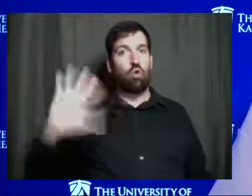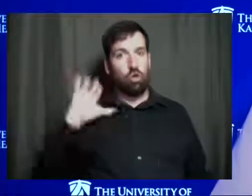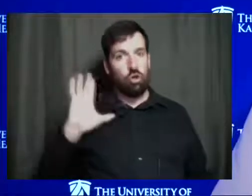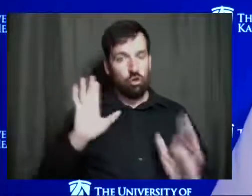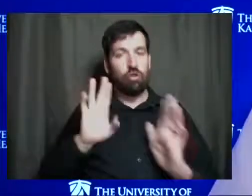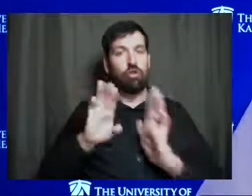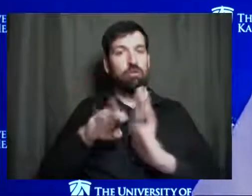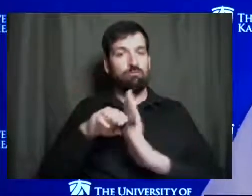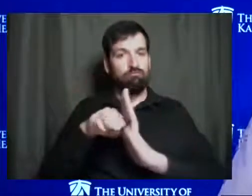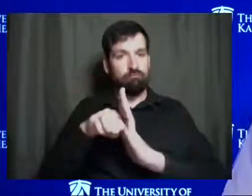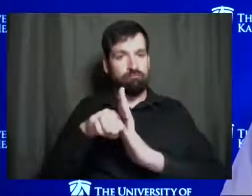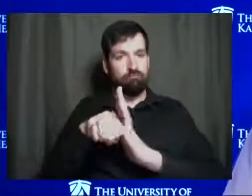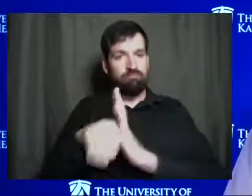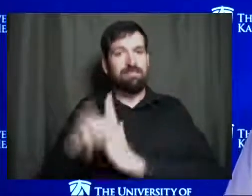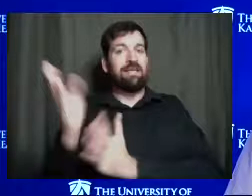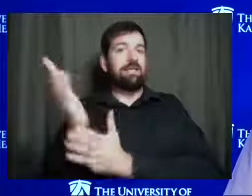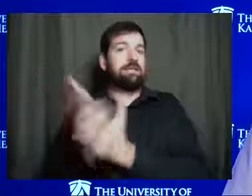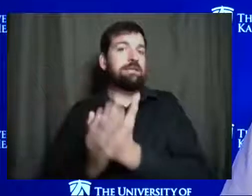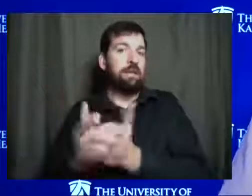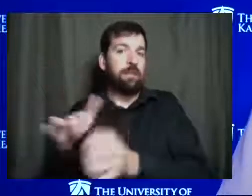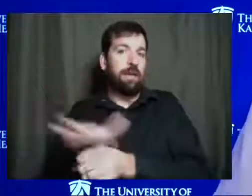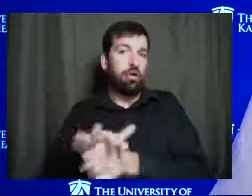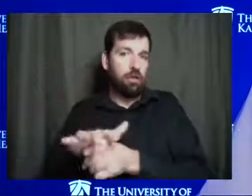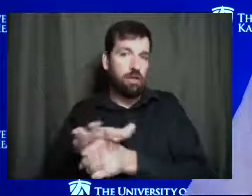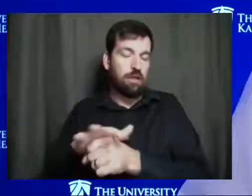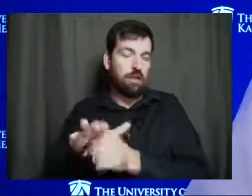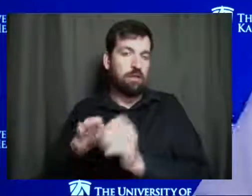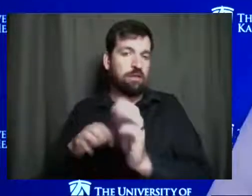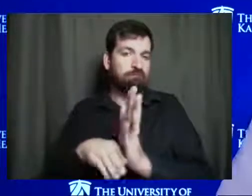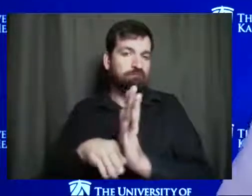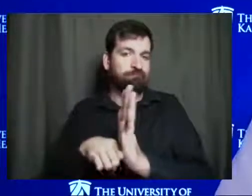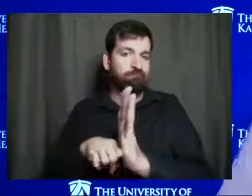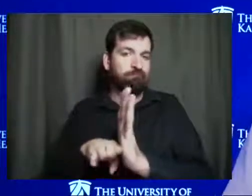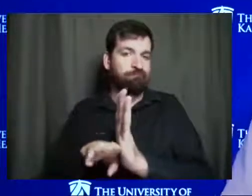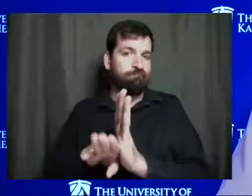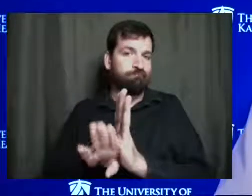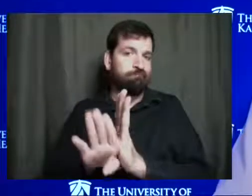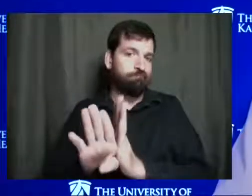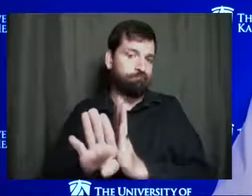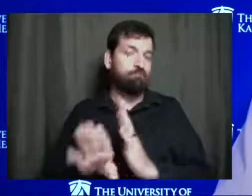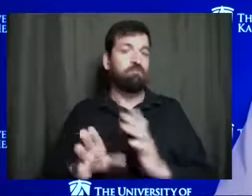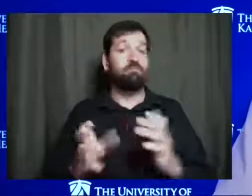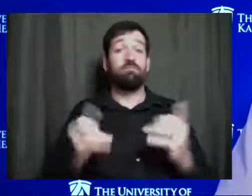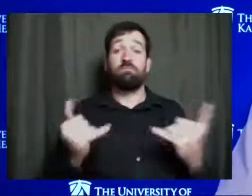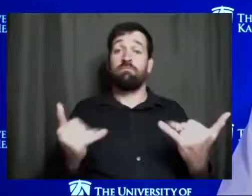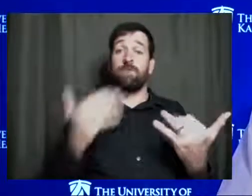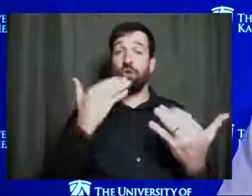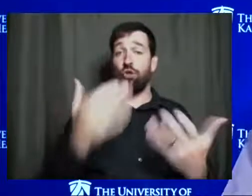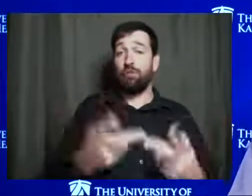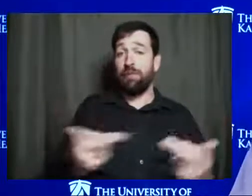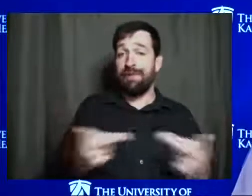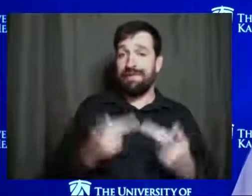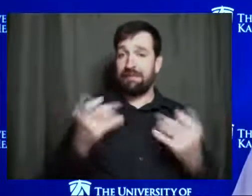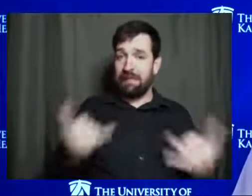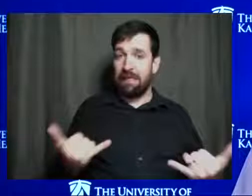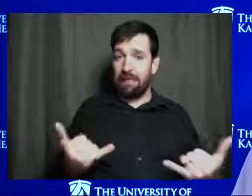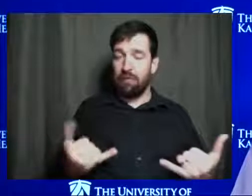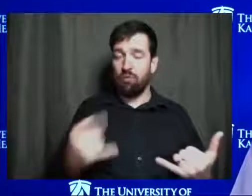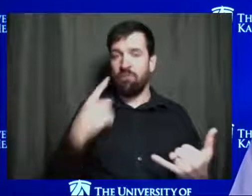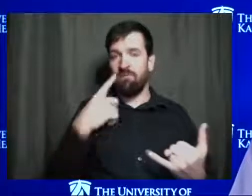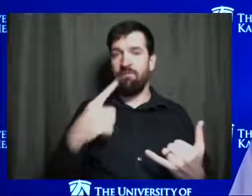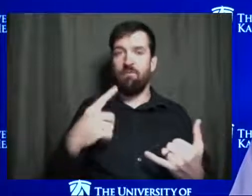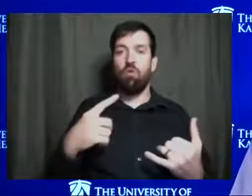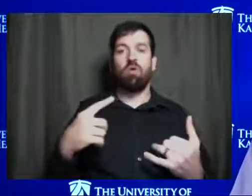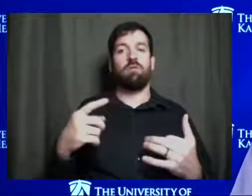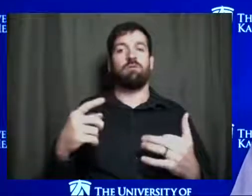where certain areas, they may be ticking back up a little bit. I think we are at a great place now to get those vaccine hesitant